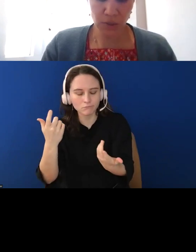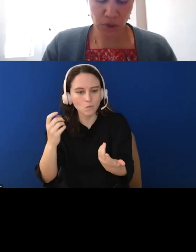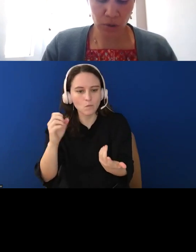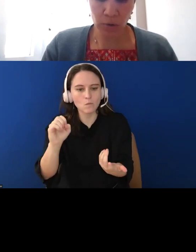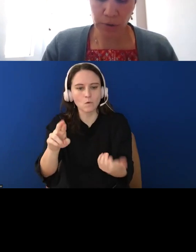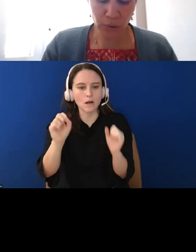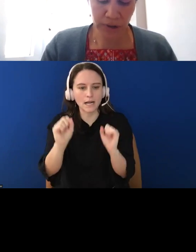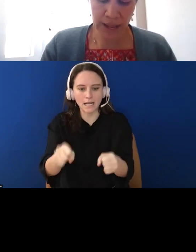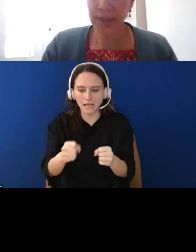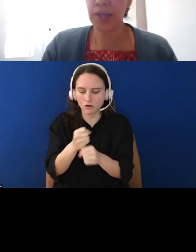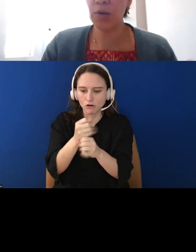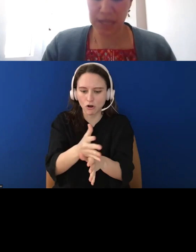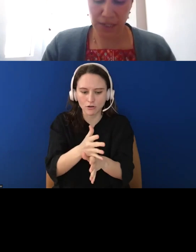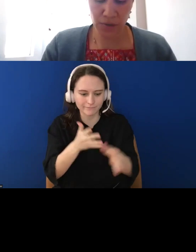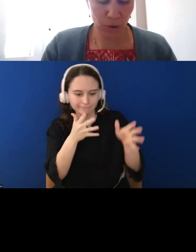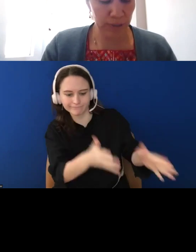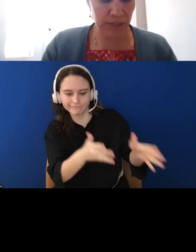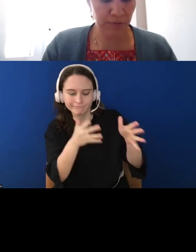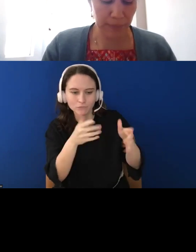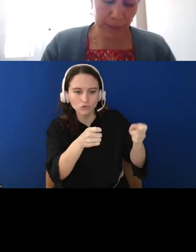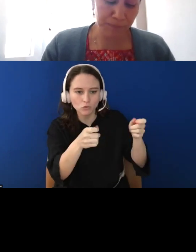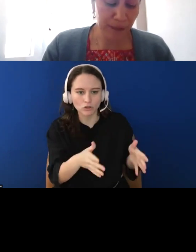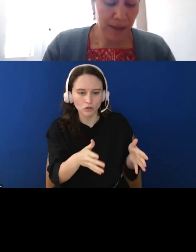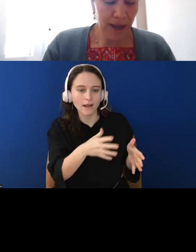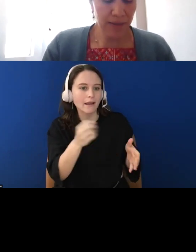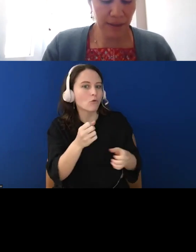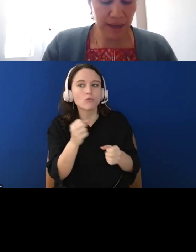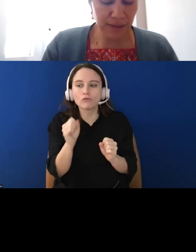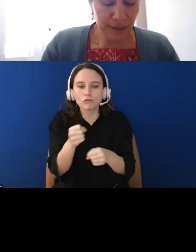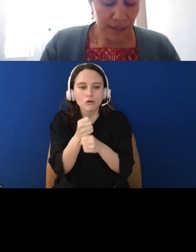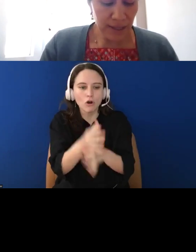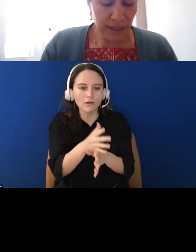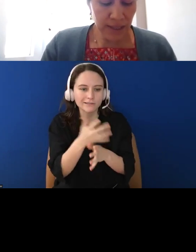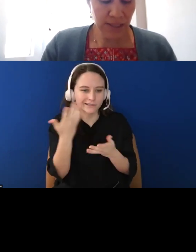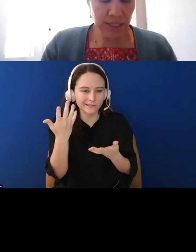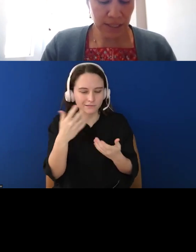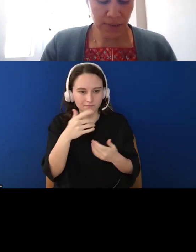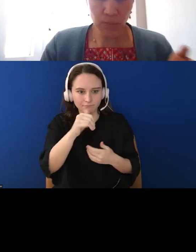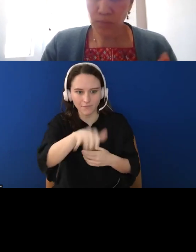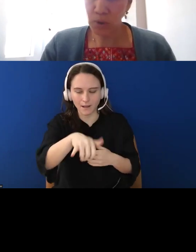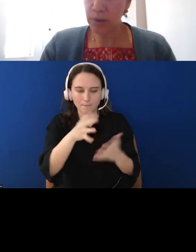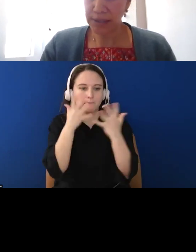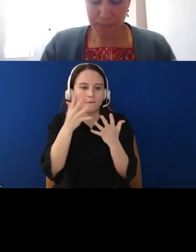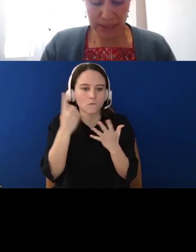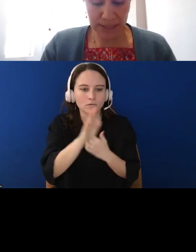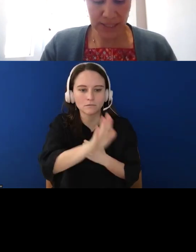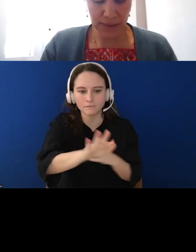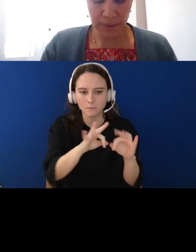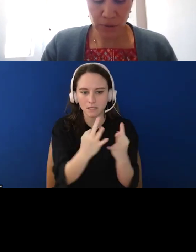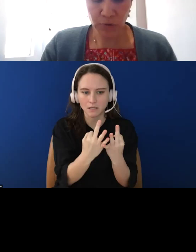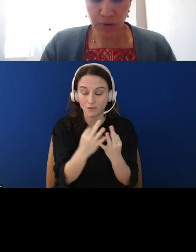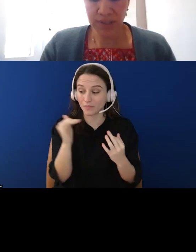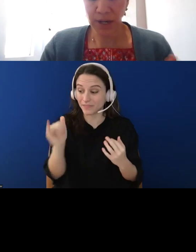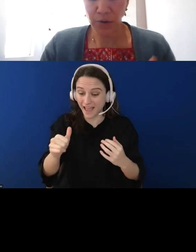the destitution of a ruler and the humiliation of his family. I think that it is in this mutual